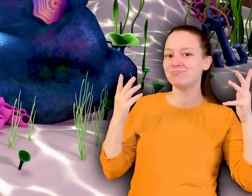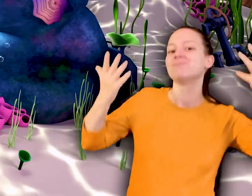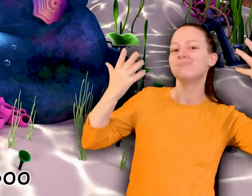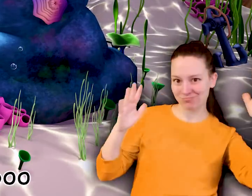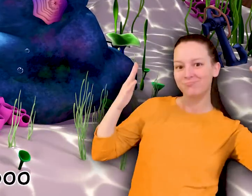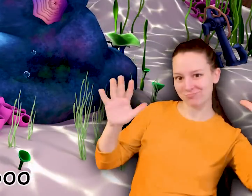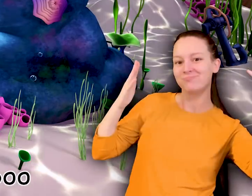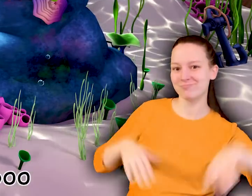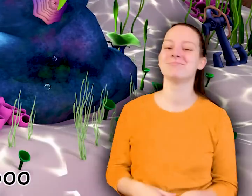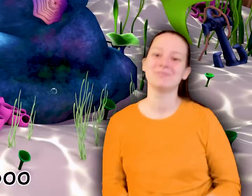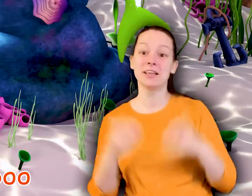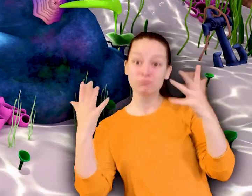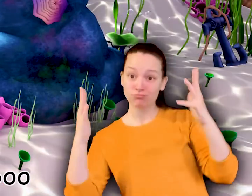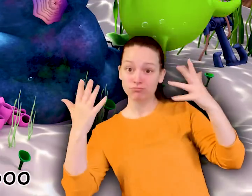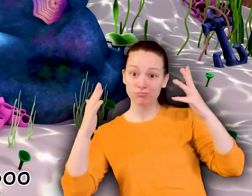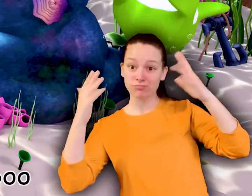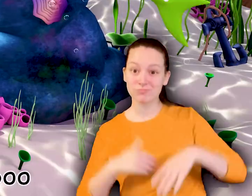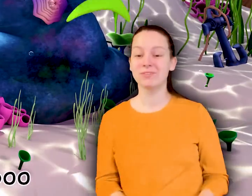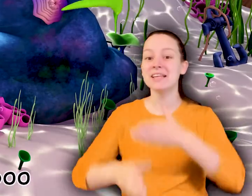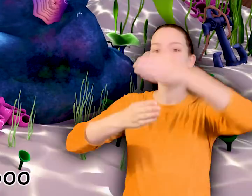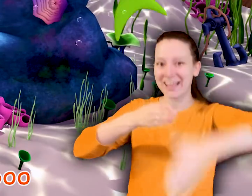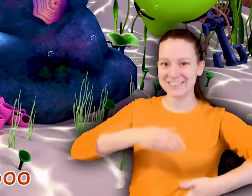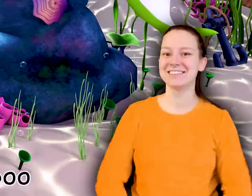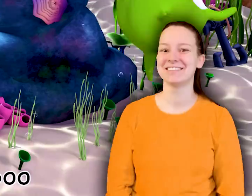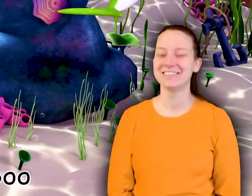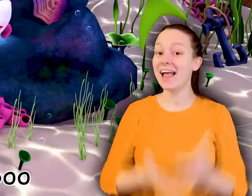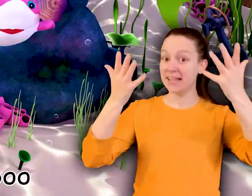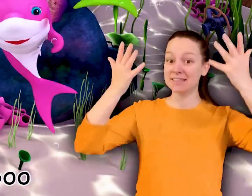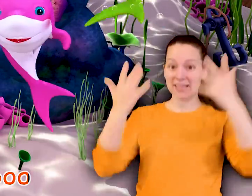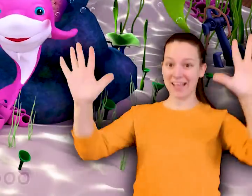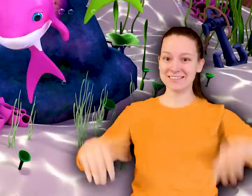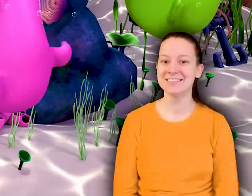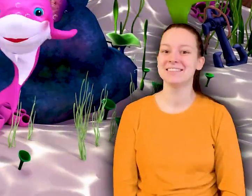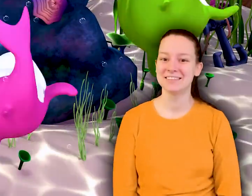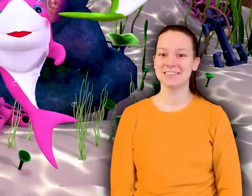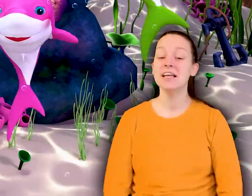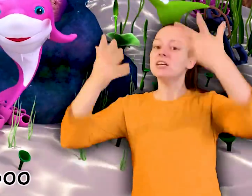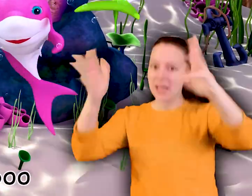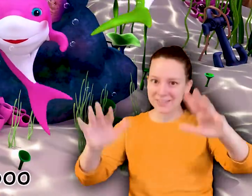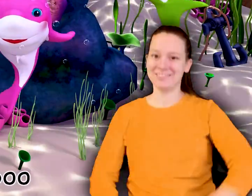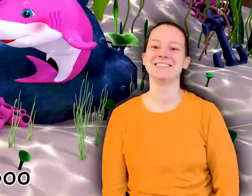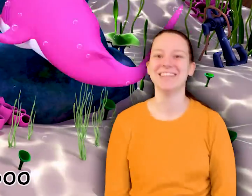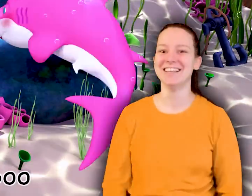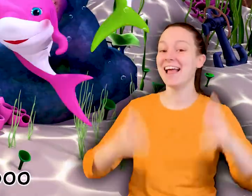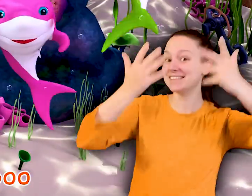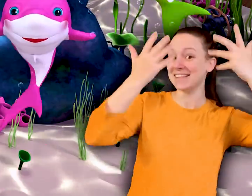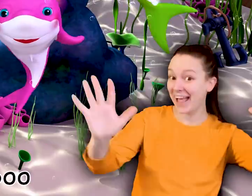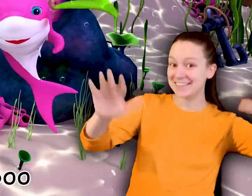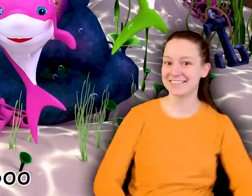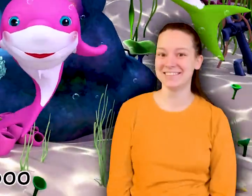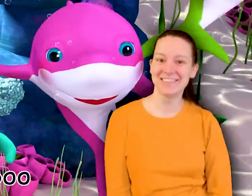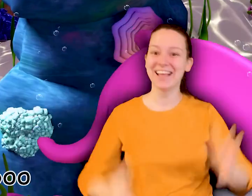it's the end it's the end it's the end it's the end it's the end it's